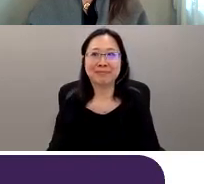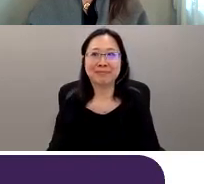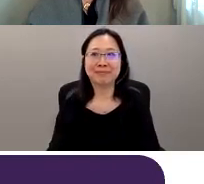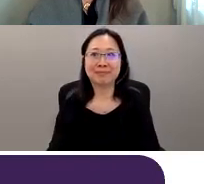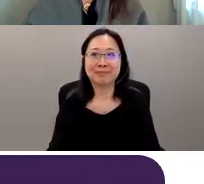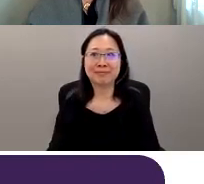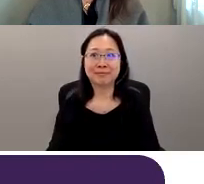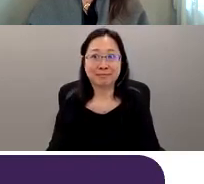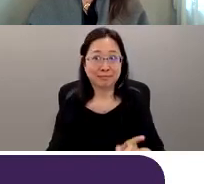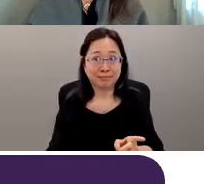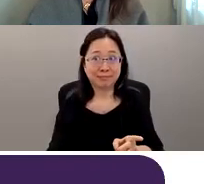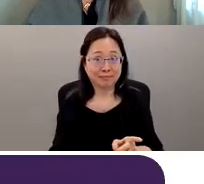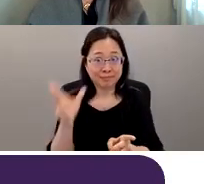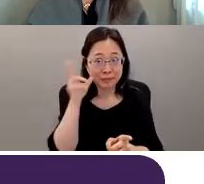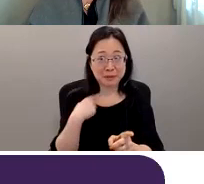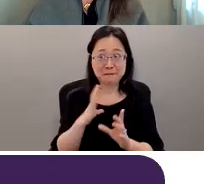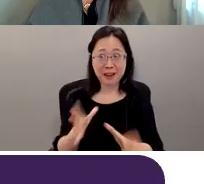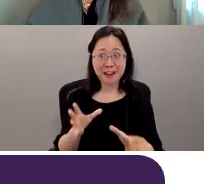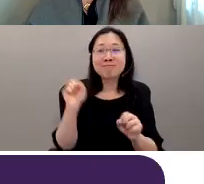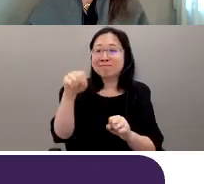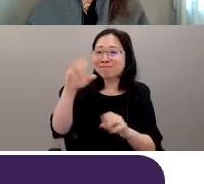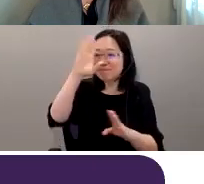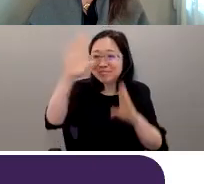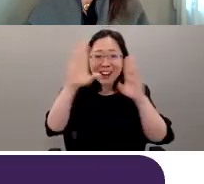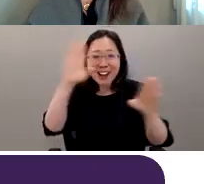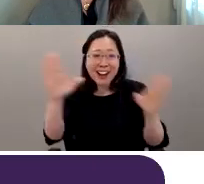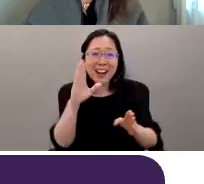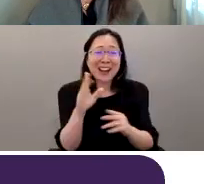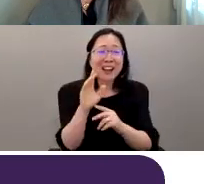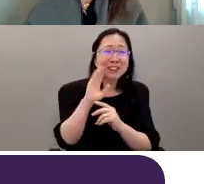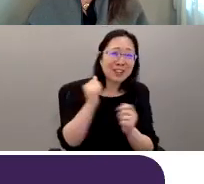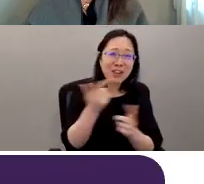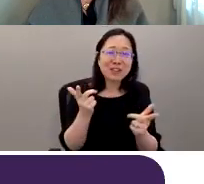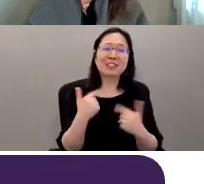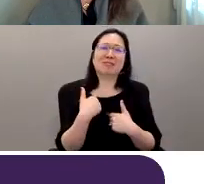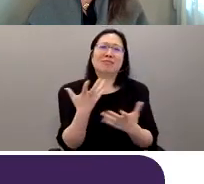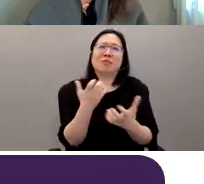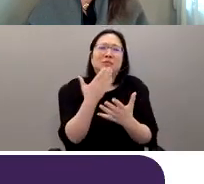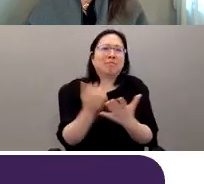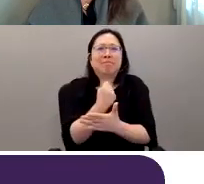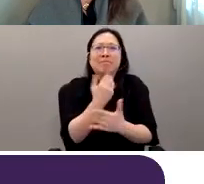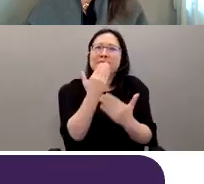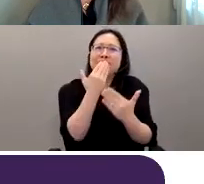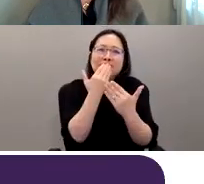Can you hear me? Yeah. Oh, hi there, everyone. I just want to say thank you very much for